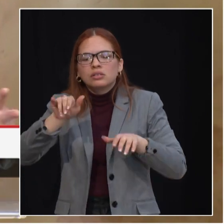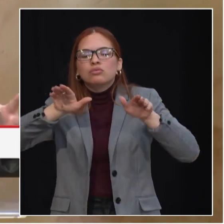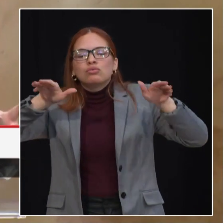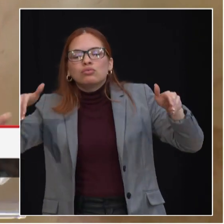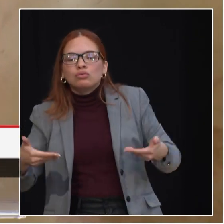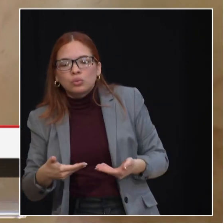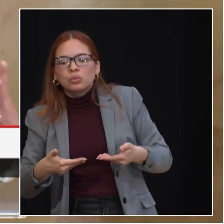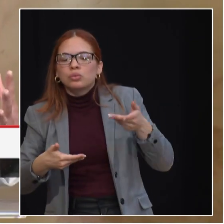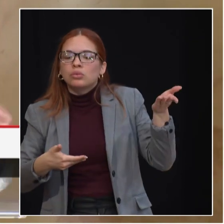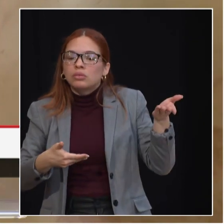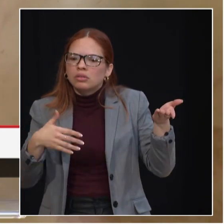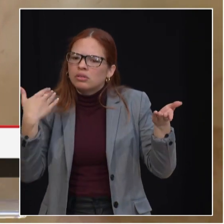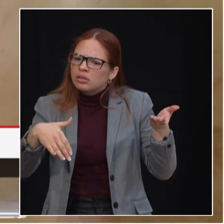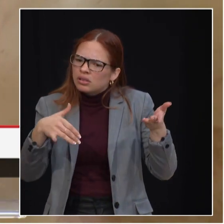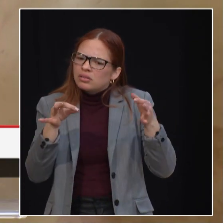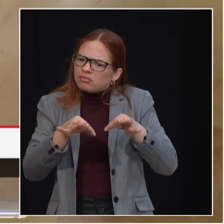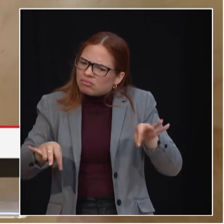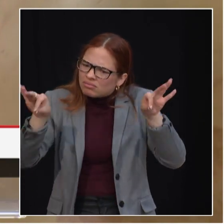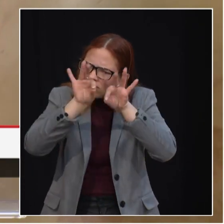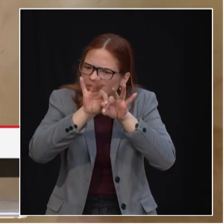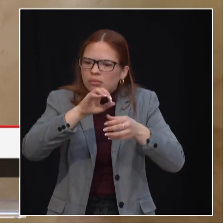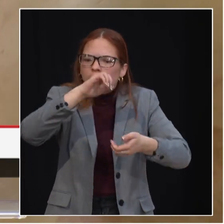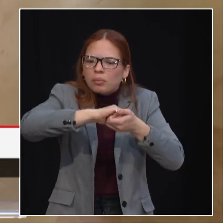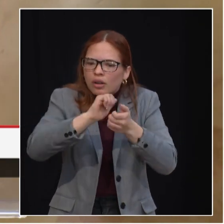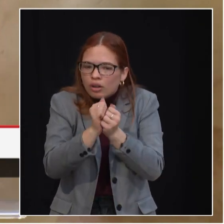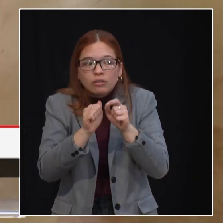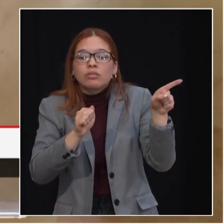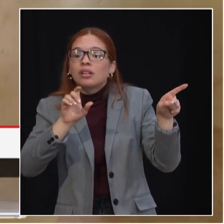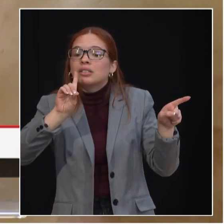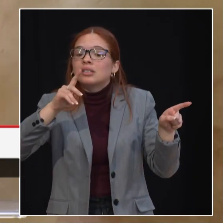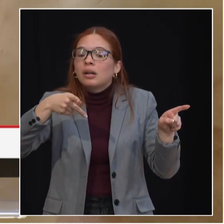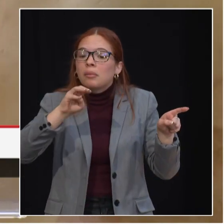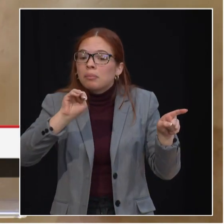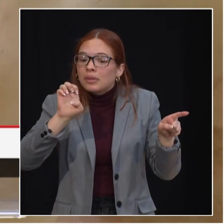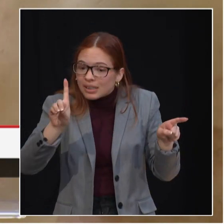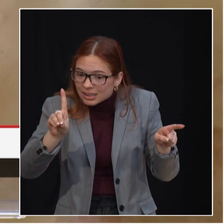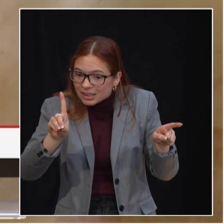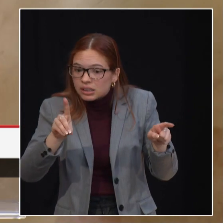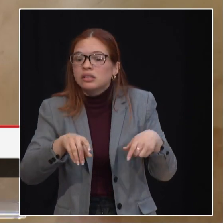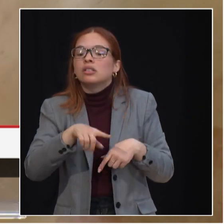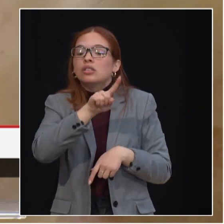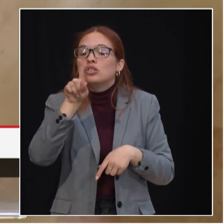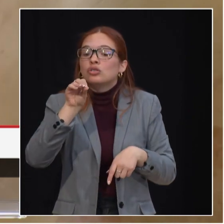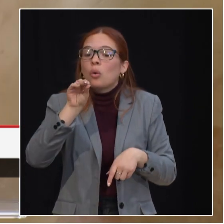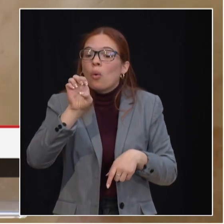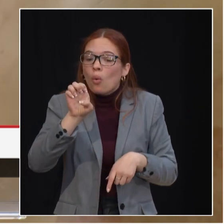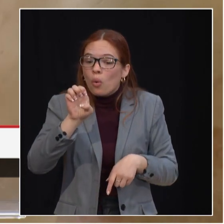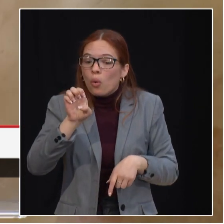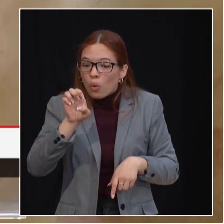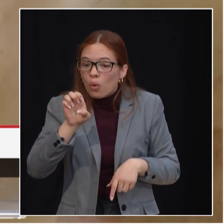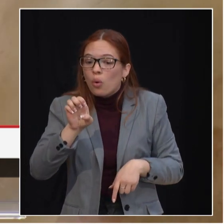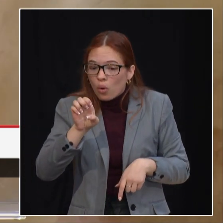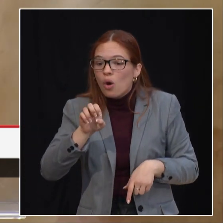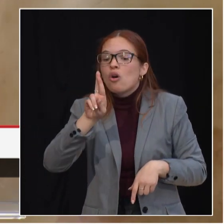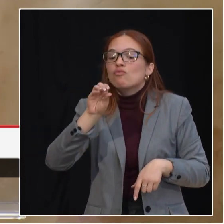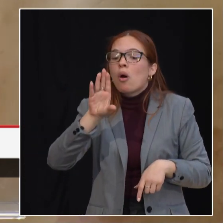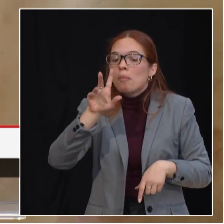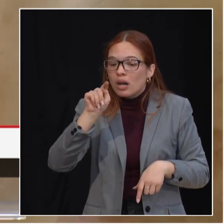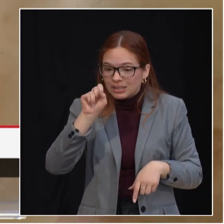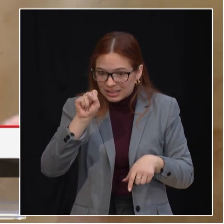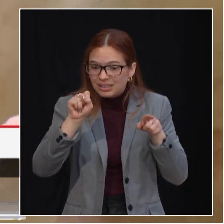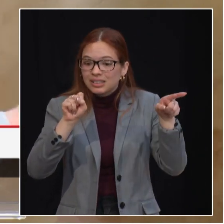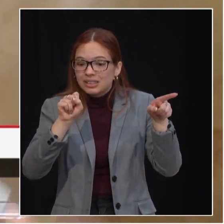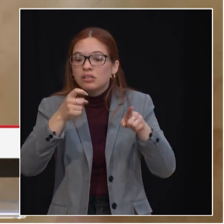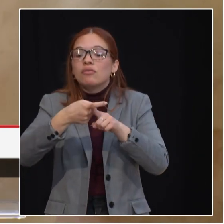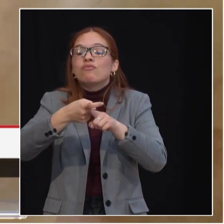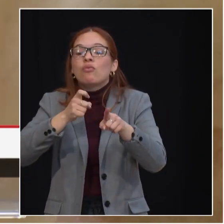very important partner of DemPed in the district, Zoe Roberts from Destination DC, our destination marketing organization.